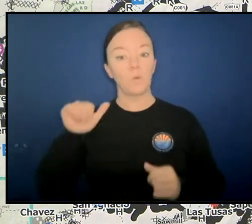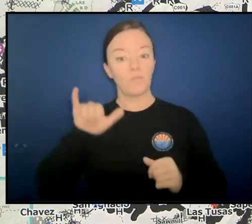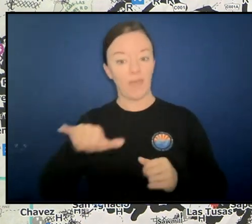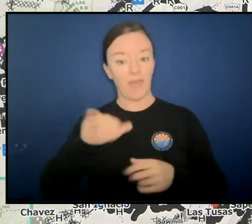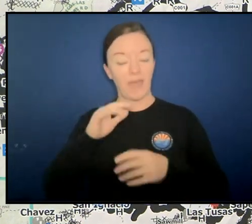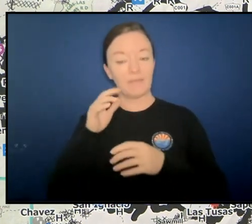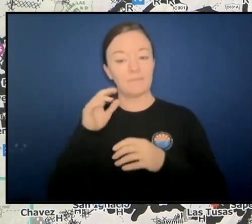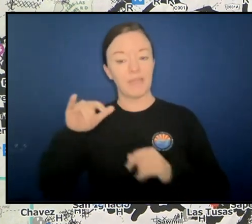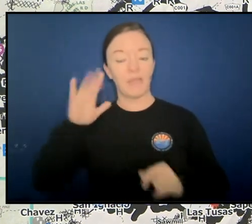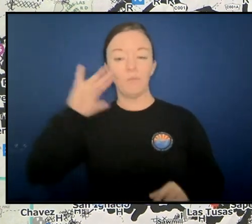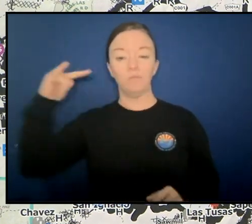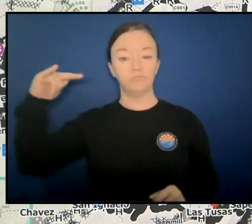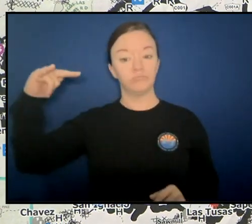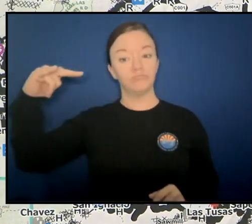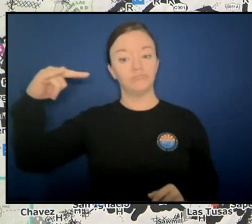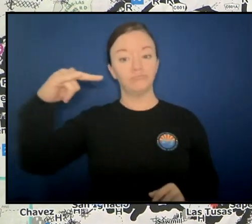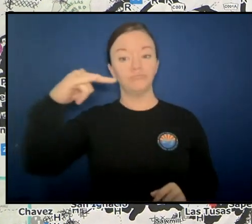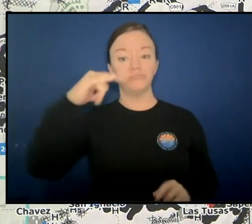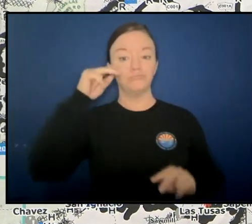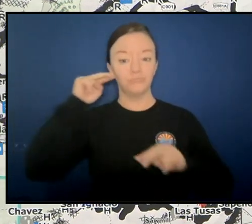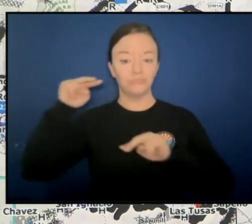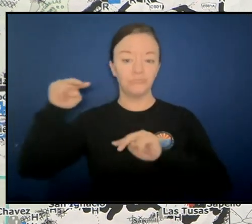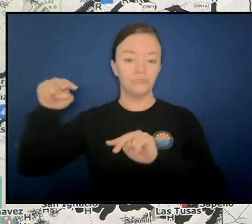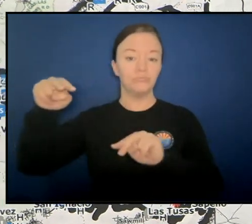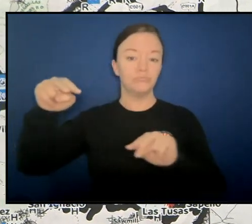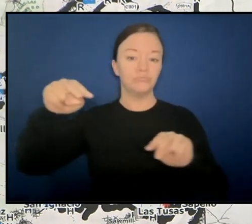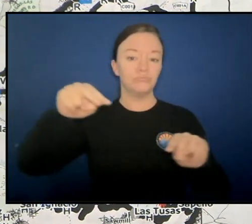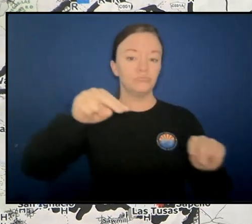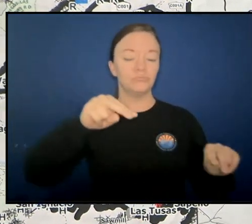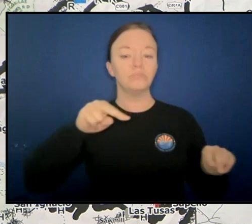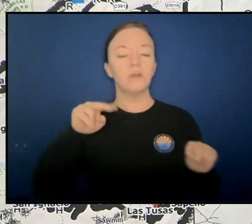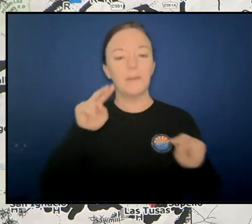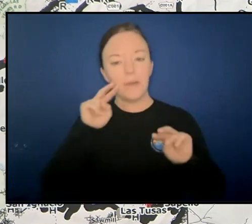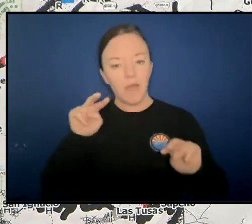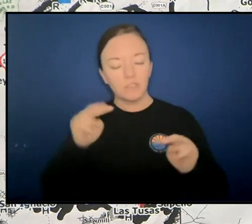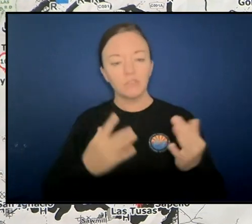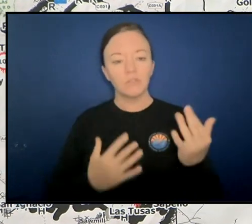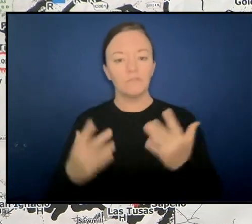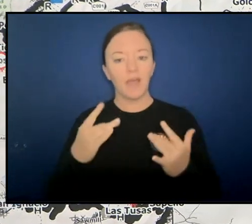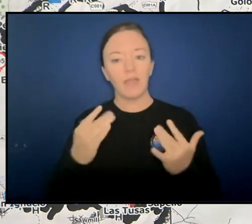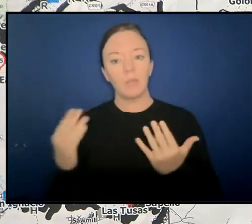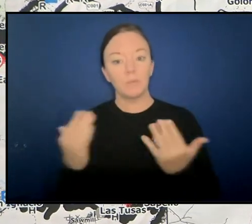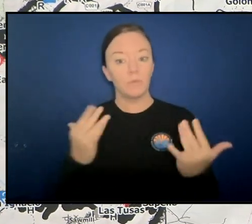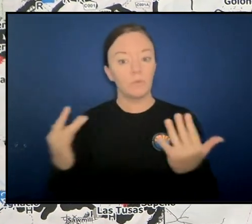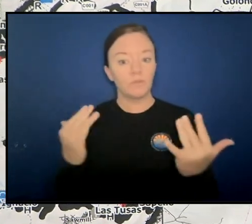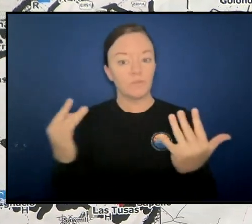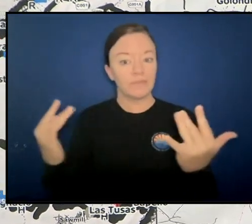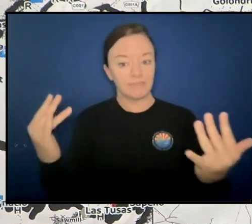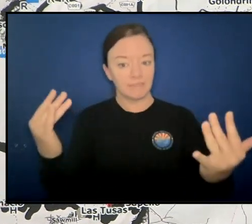it. They are able to monitor the fire behavior or the fire movement from